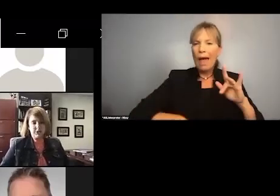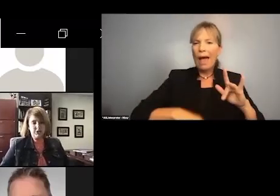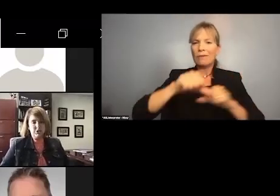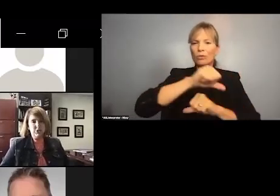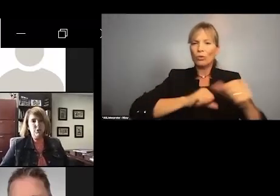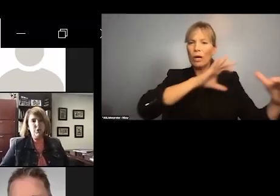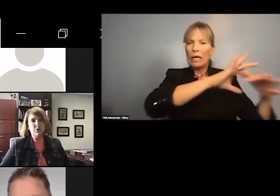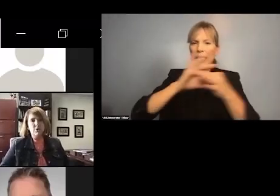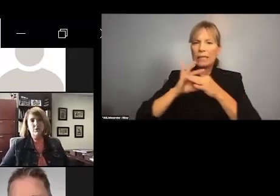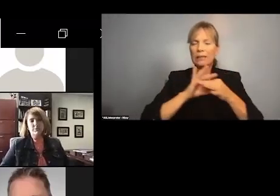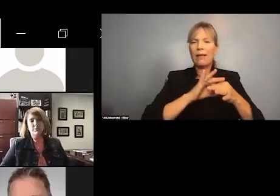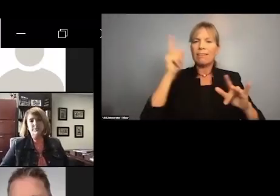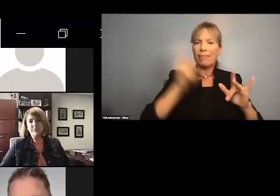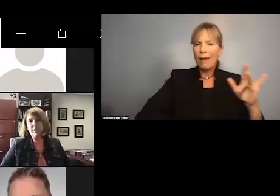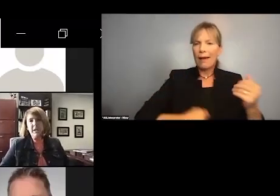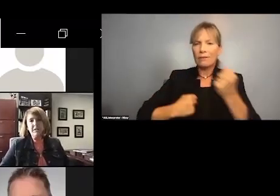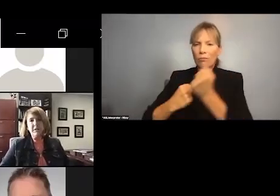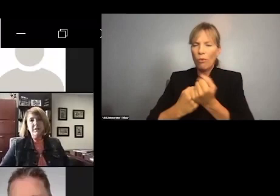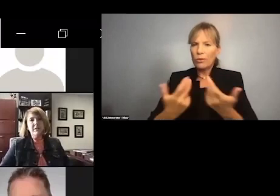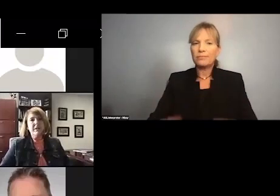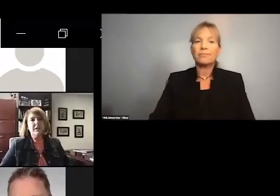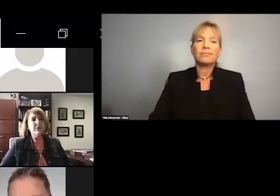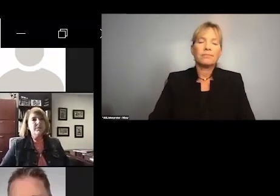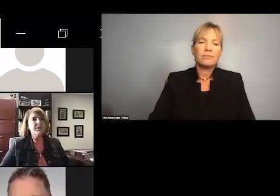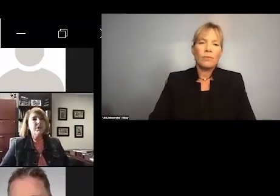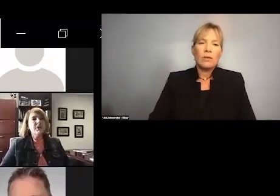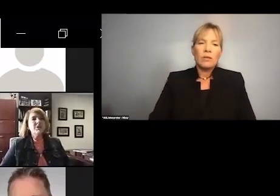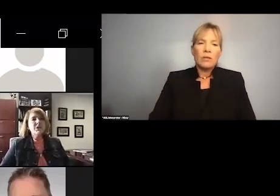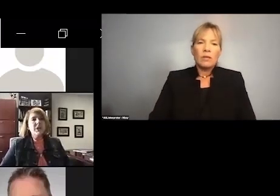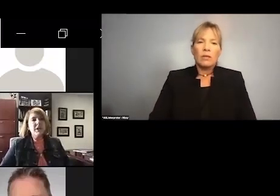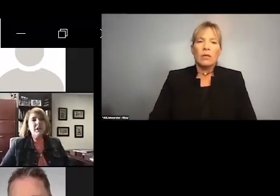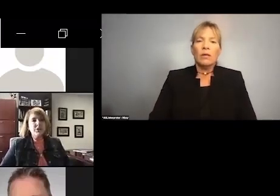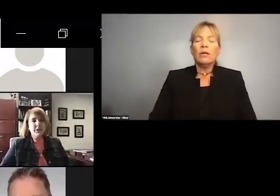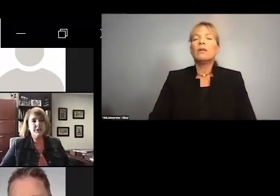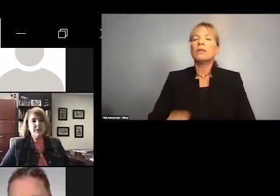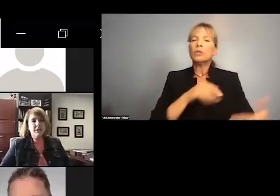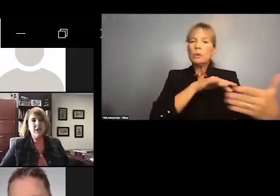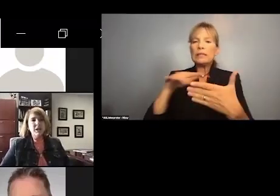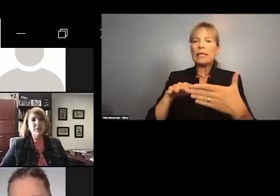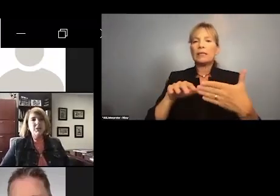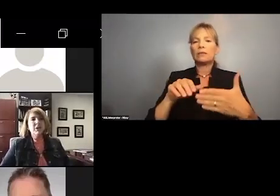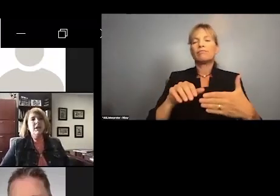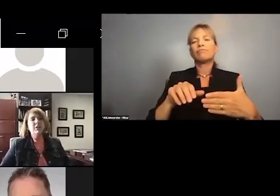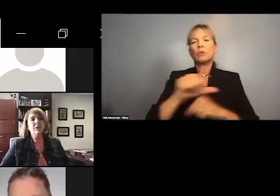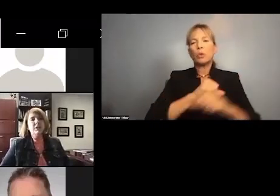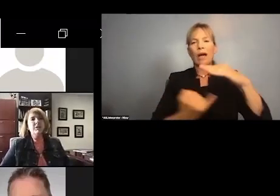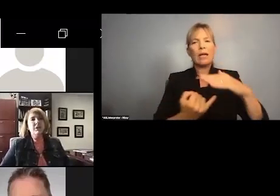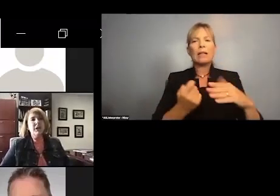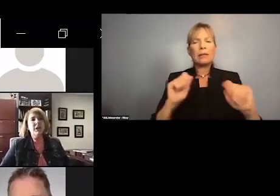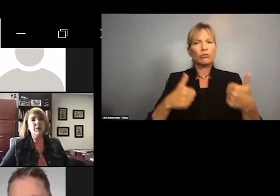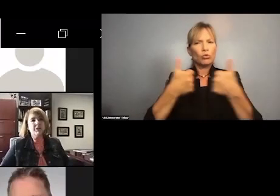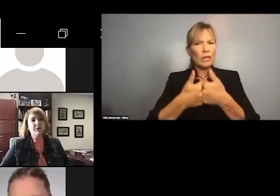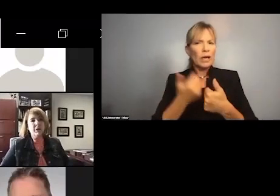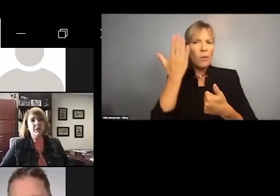social connections and supports. Next, thank you. So studying social isolation can be tricky as it really is a